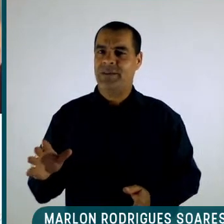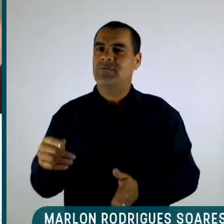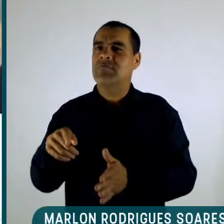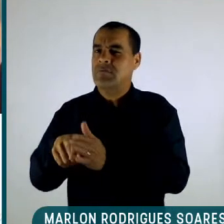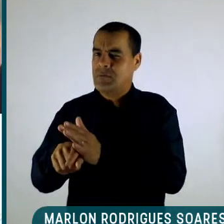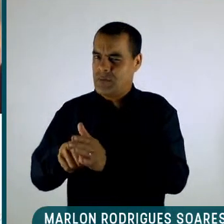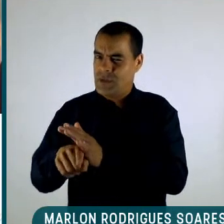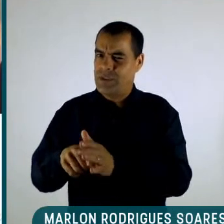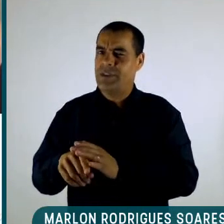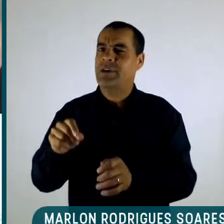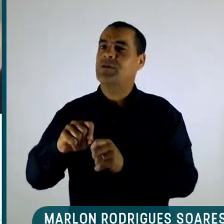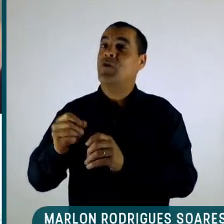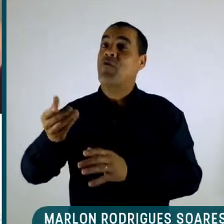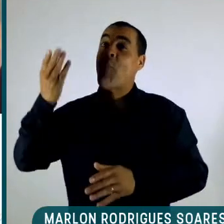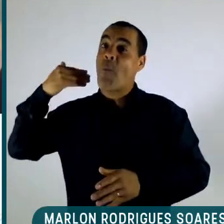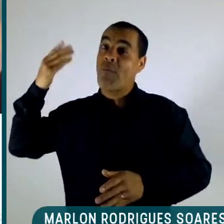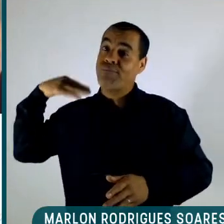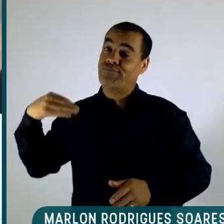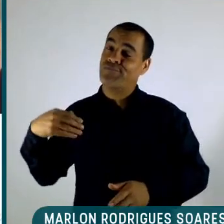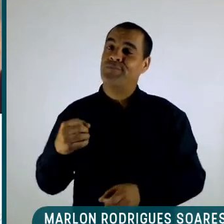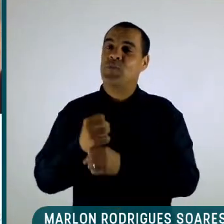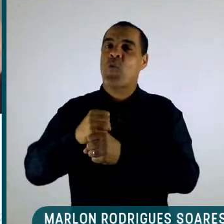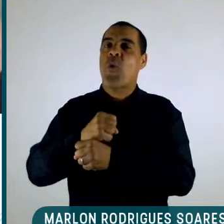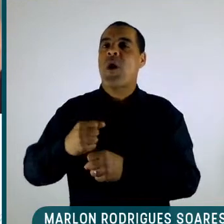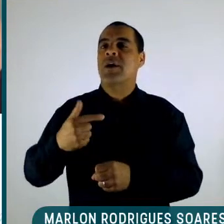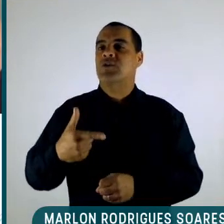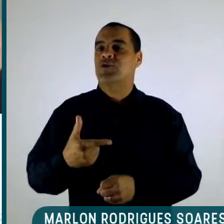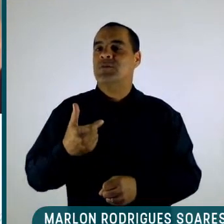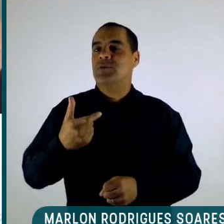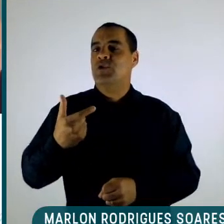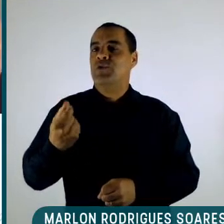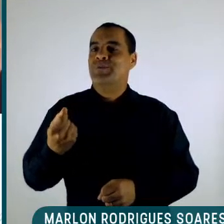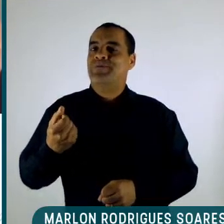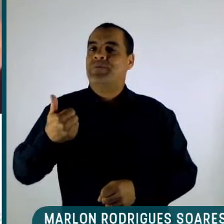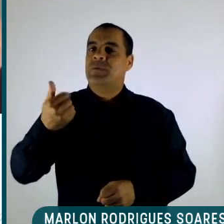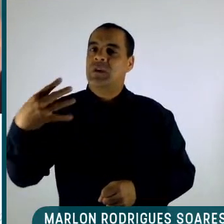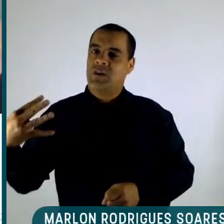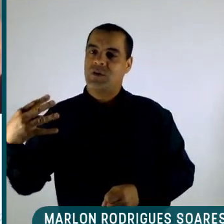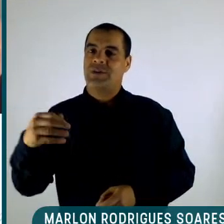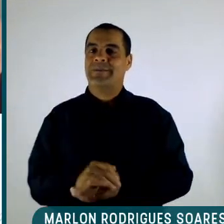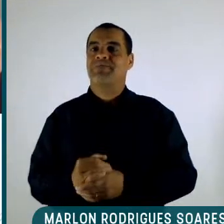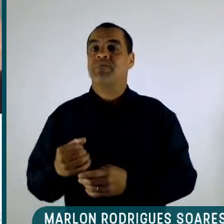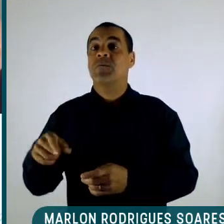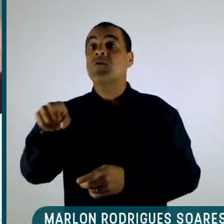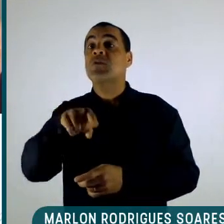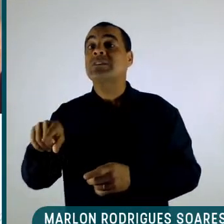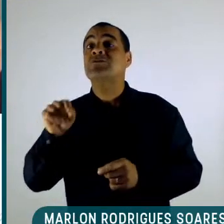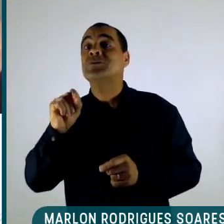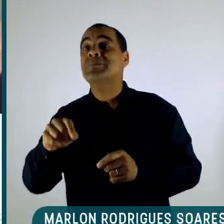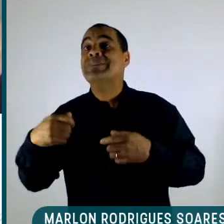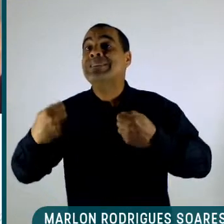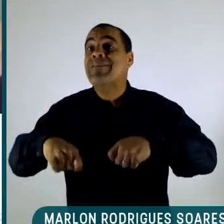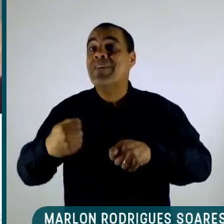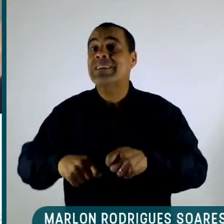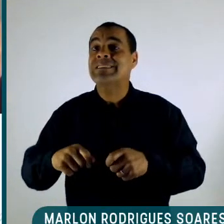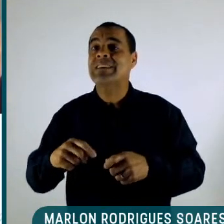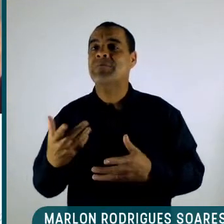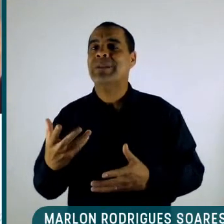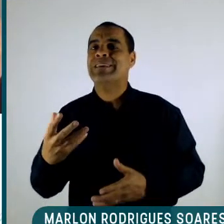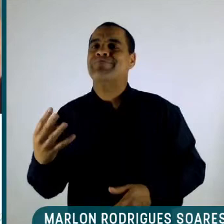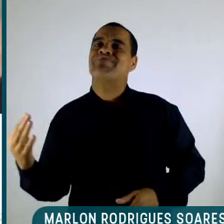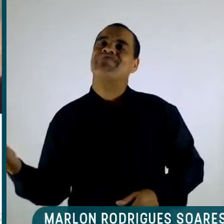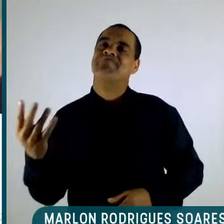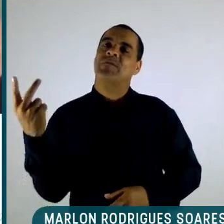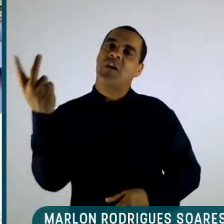these communities, what we have to do to take people to the SUS so that they will